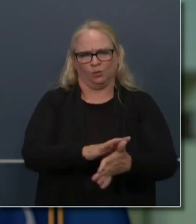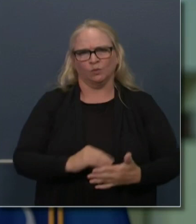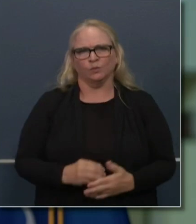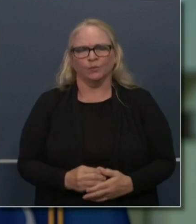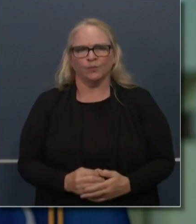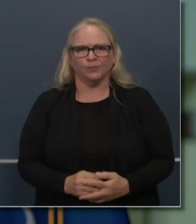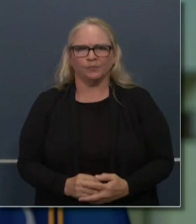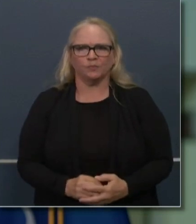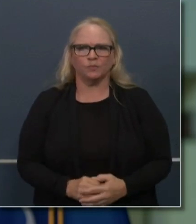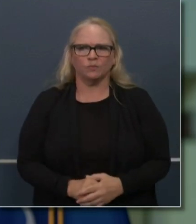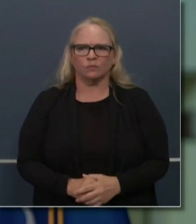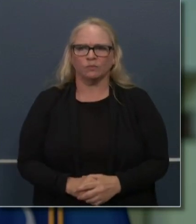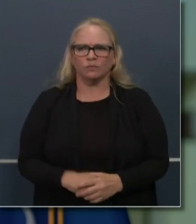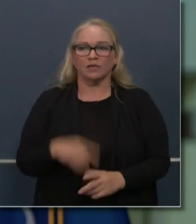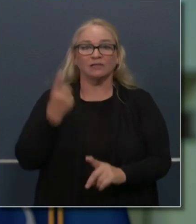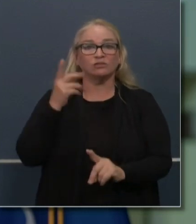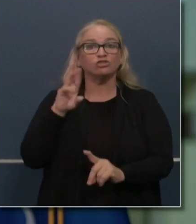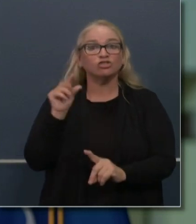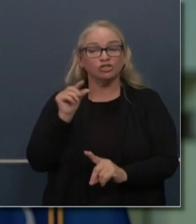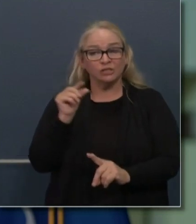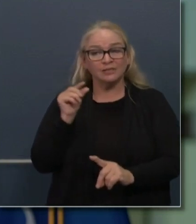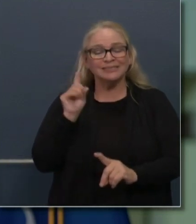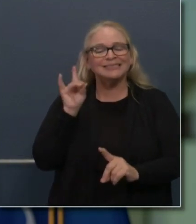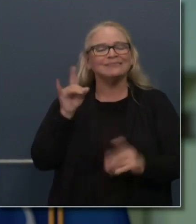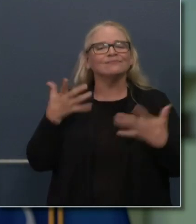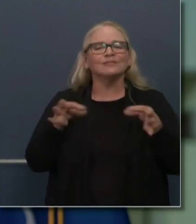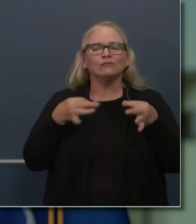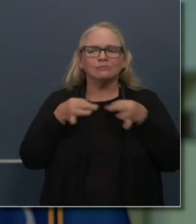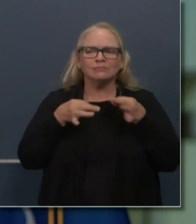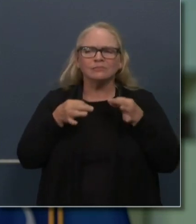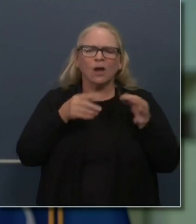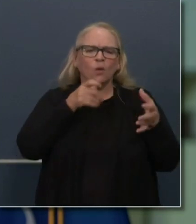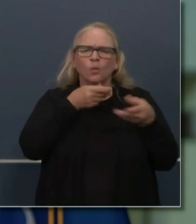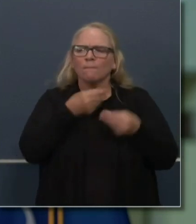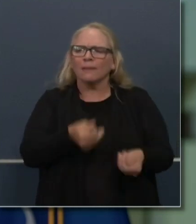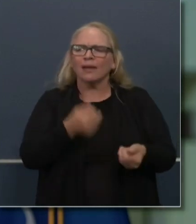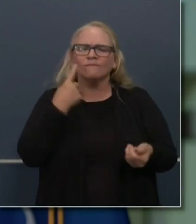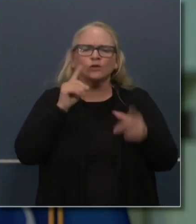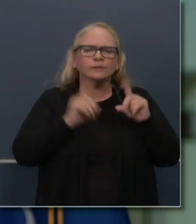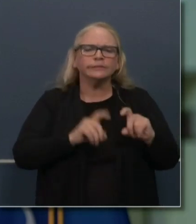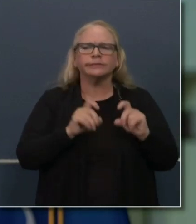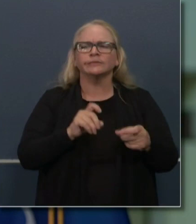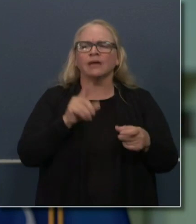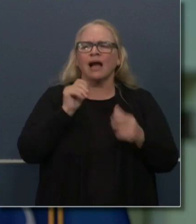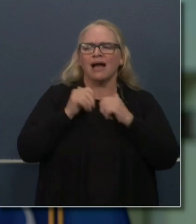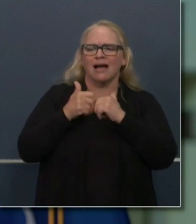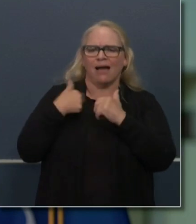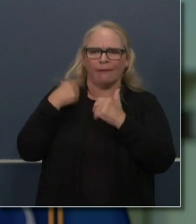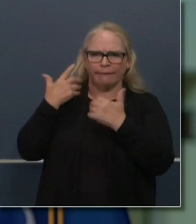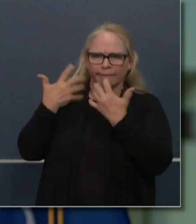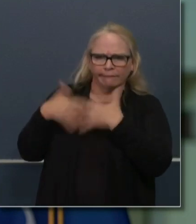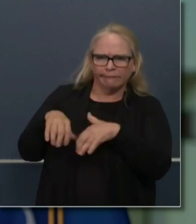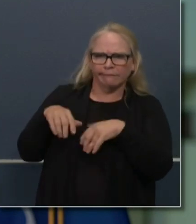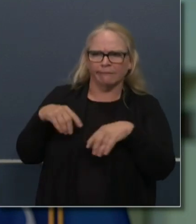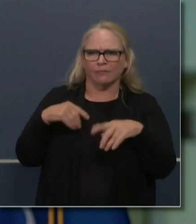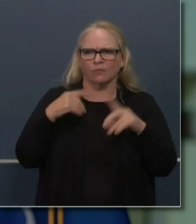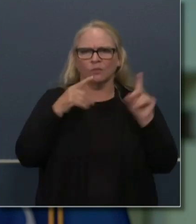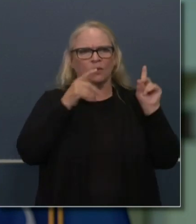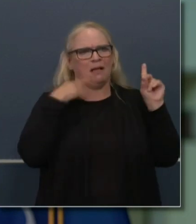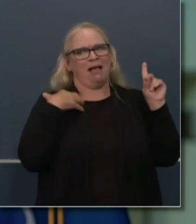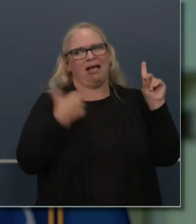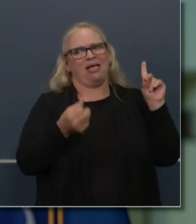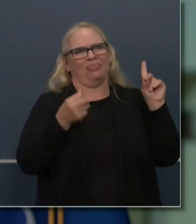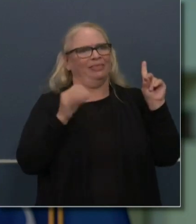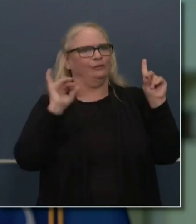but myself as well, about how to start paying for these tests and what our expectations are in terms of the health plans and the like. We continue to